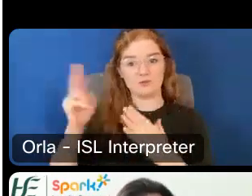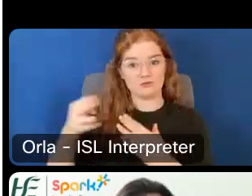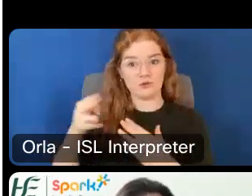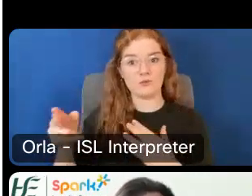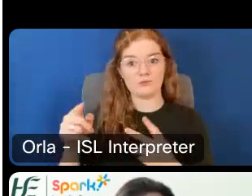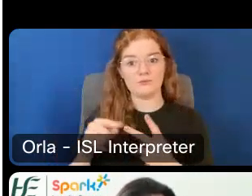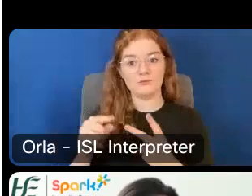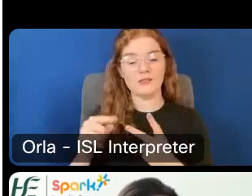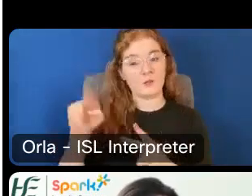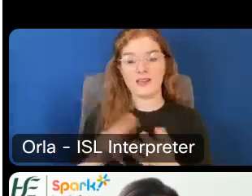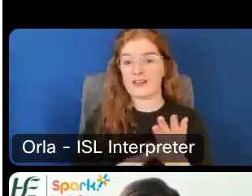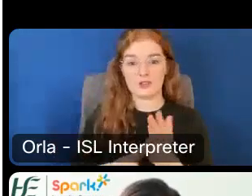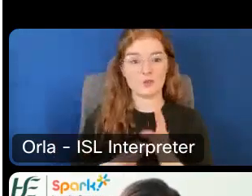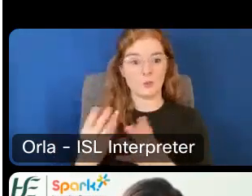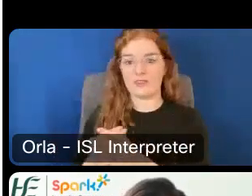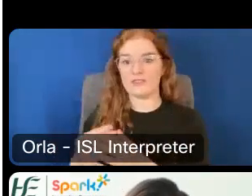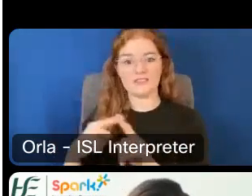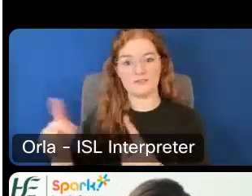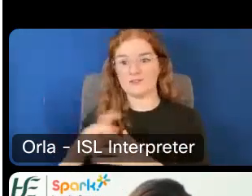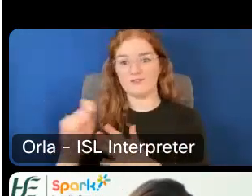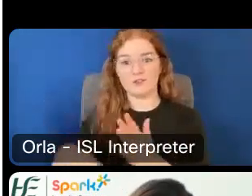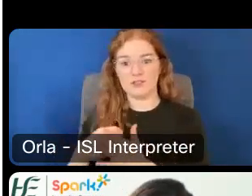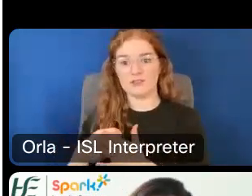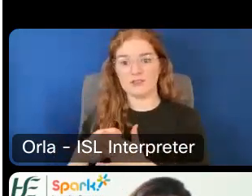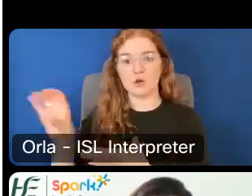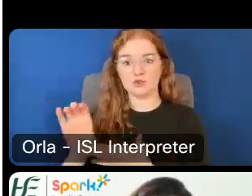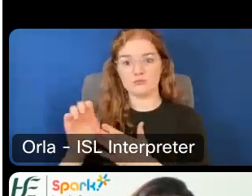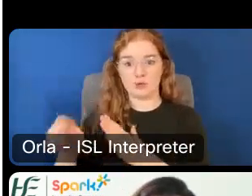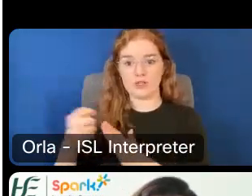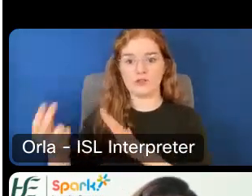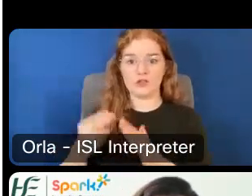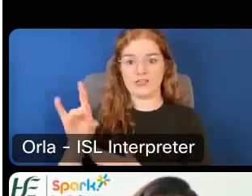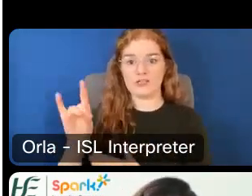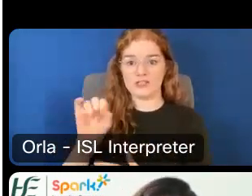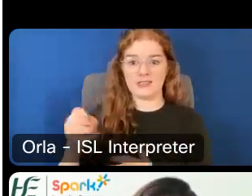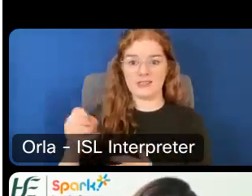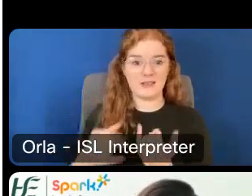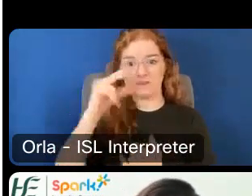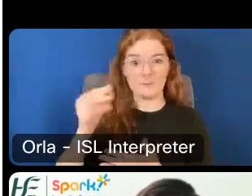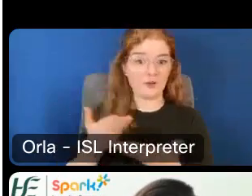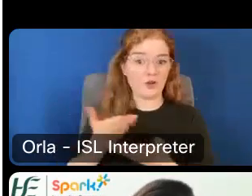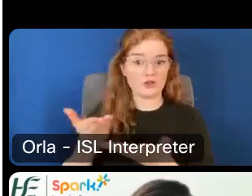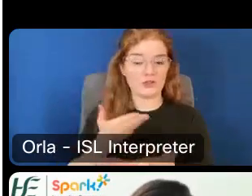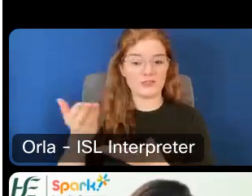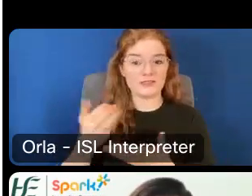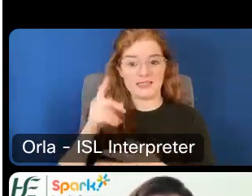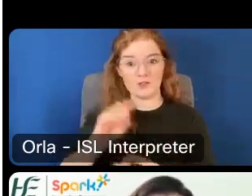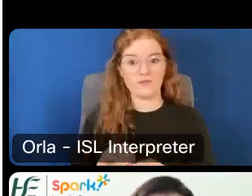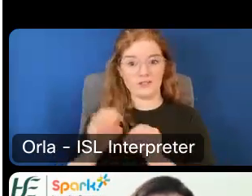can be used with other funding initiatives within the HSE, such as the Consultant Innovation